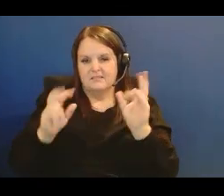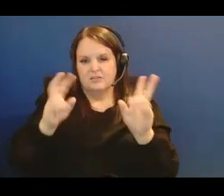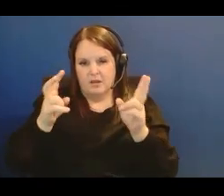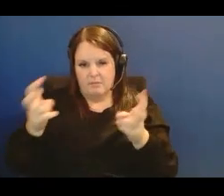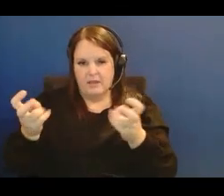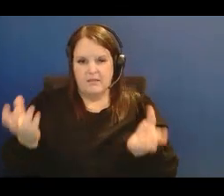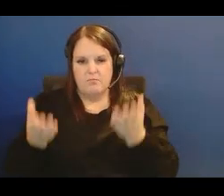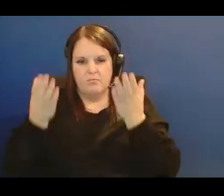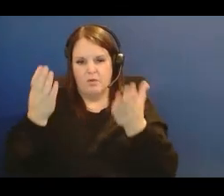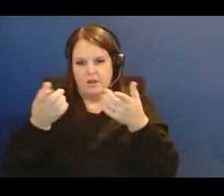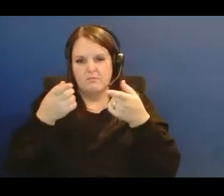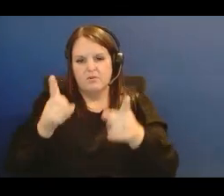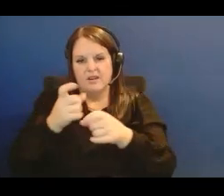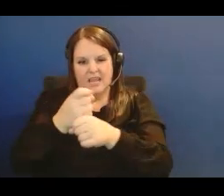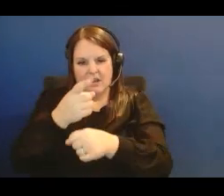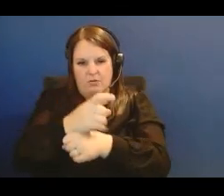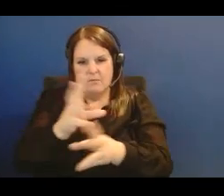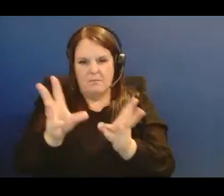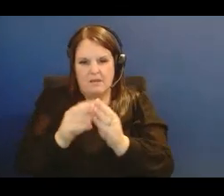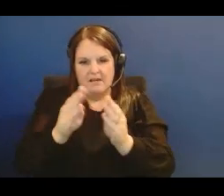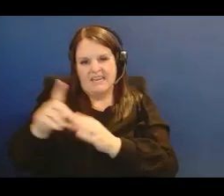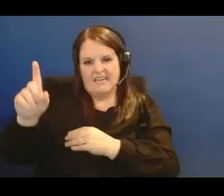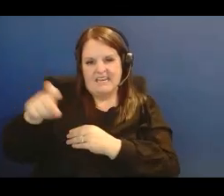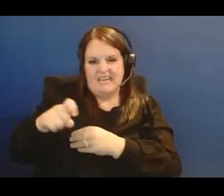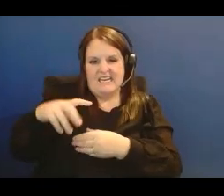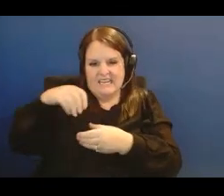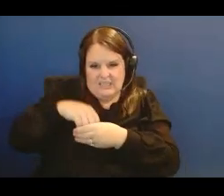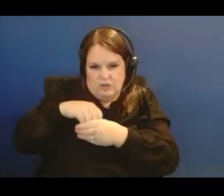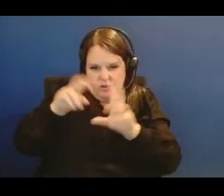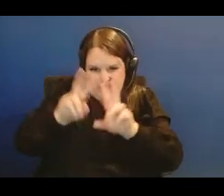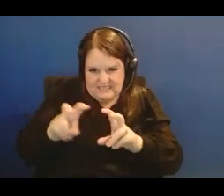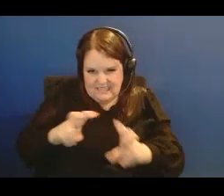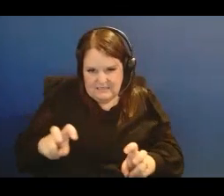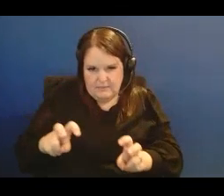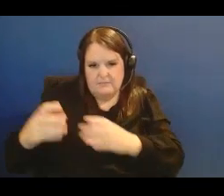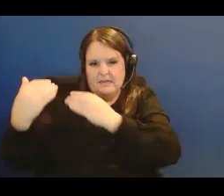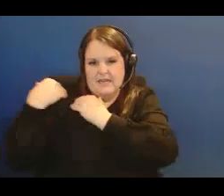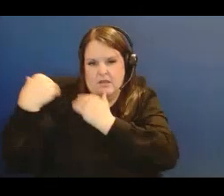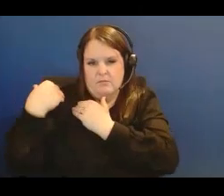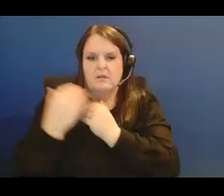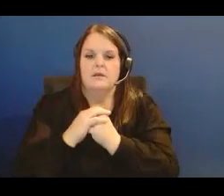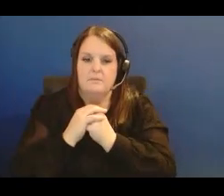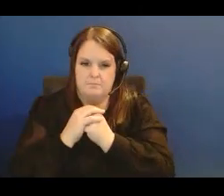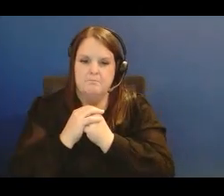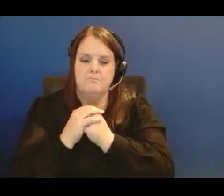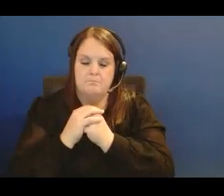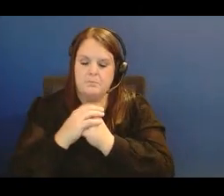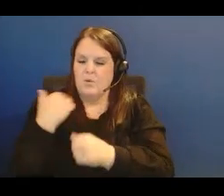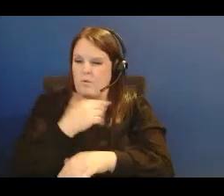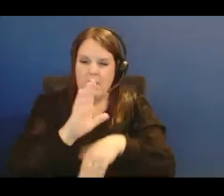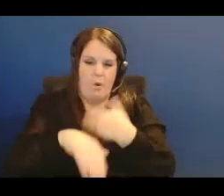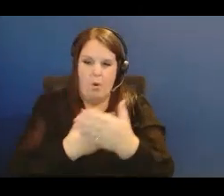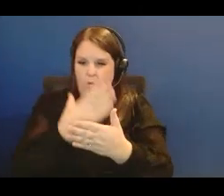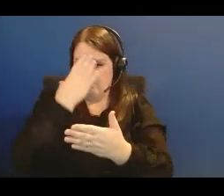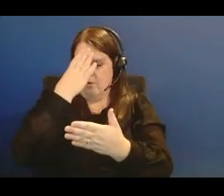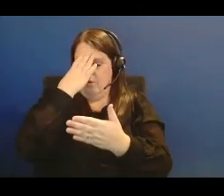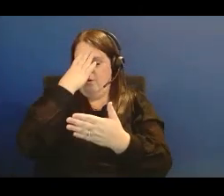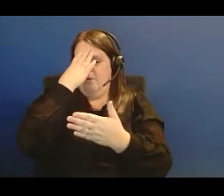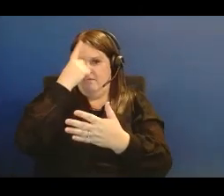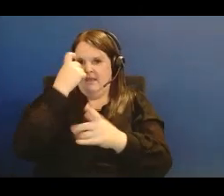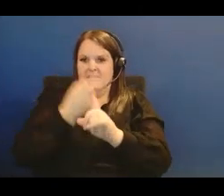brought up during the annual meeting was the need for internal assessment and accountability. We all know, especially coming from